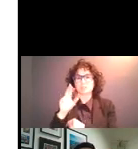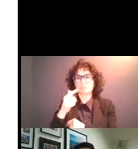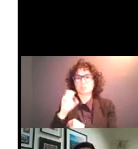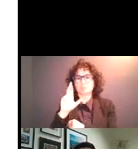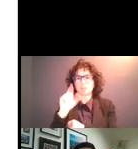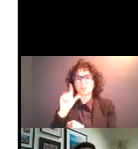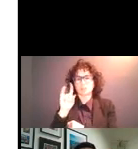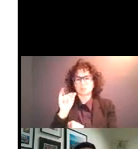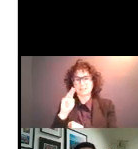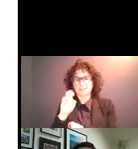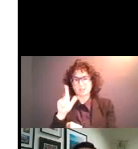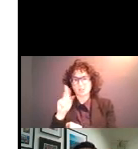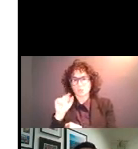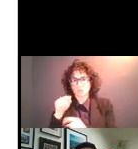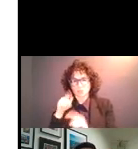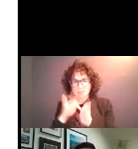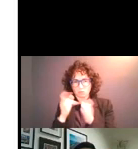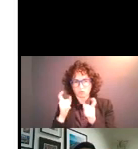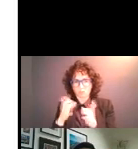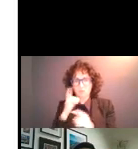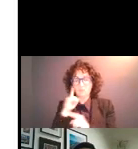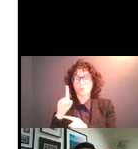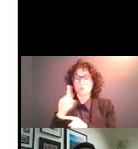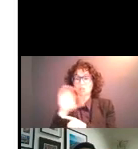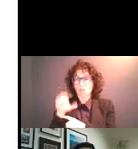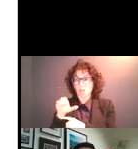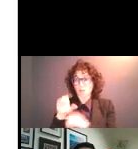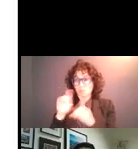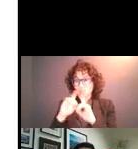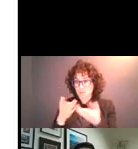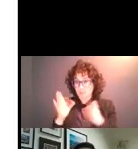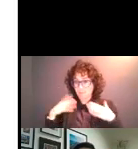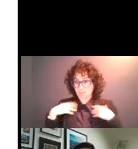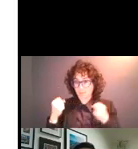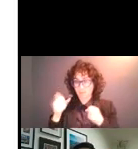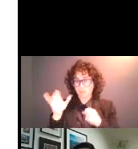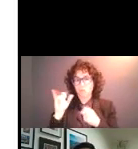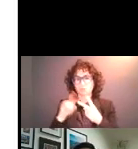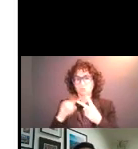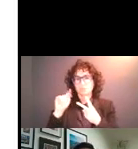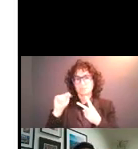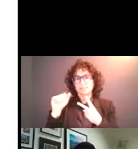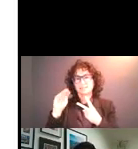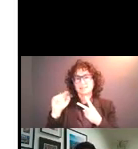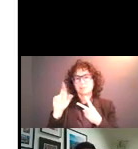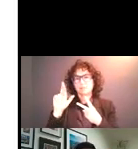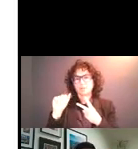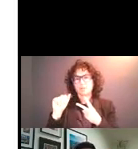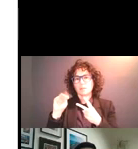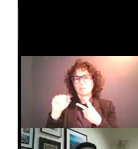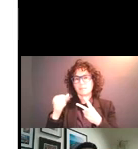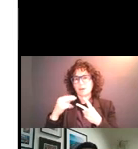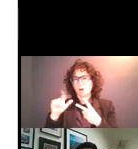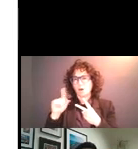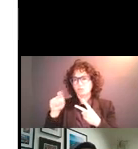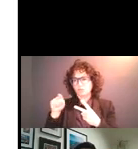with the Chicago Department of Public Health. And we're also going to hear from Tamara Mahal, the city's head of vaccine operations.